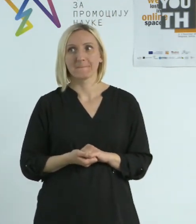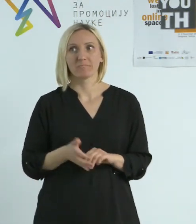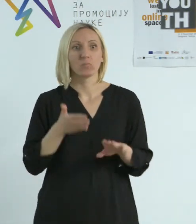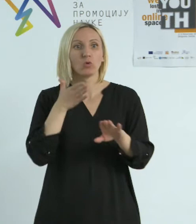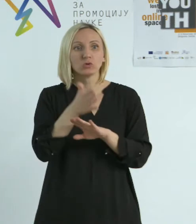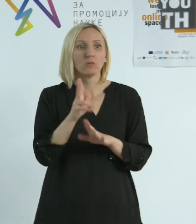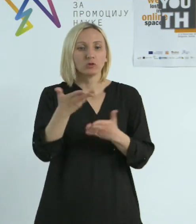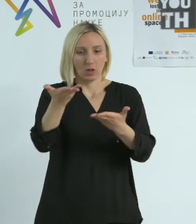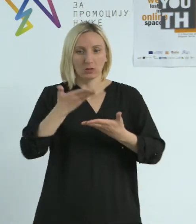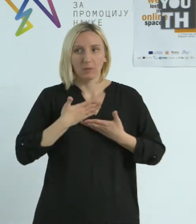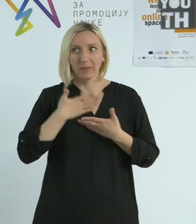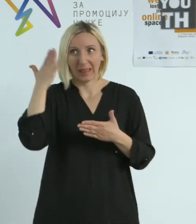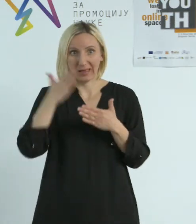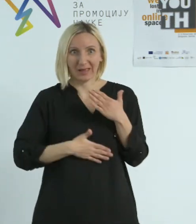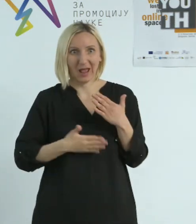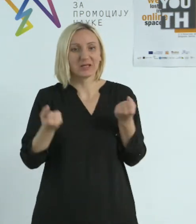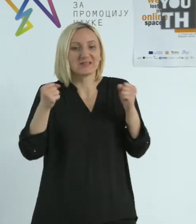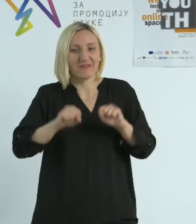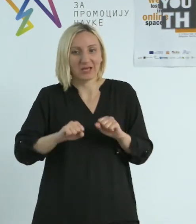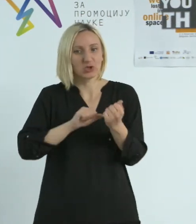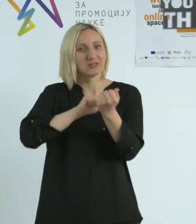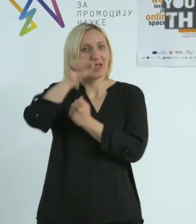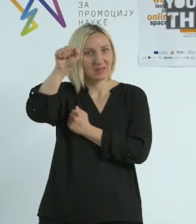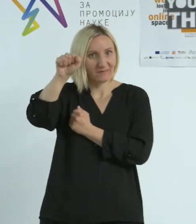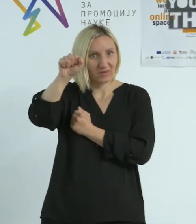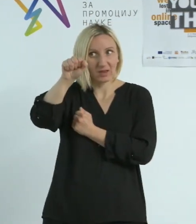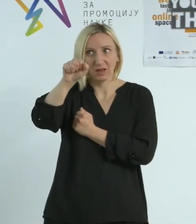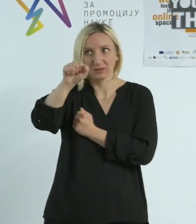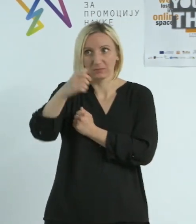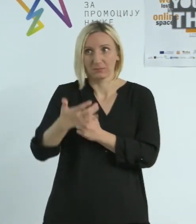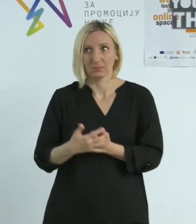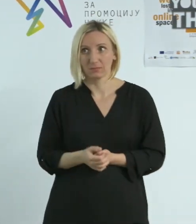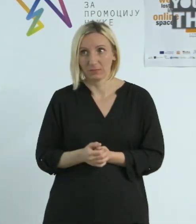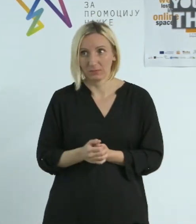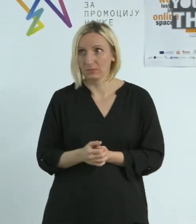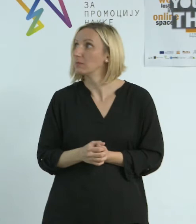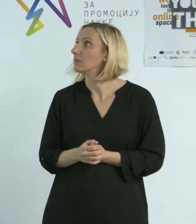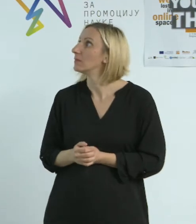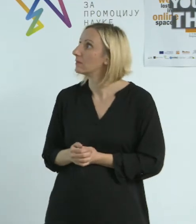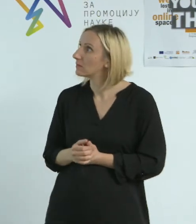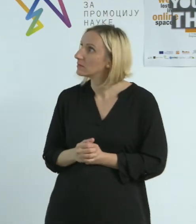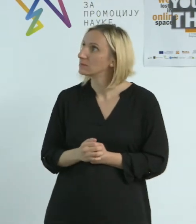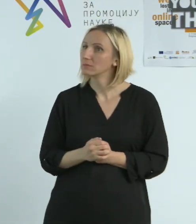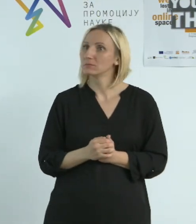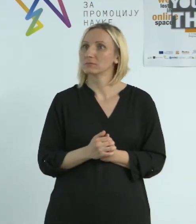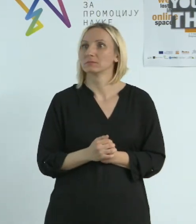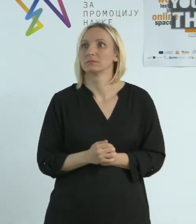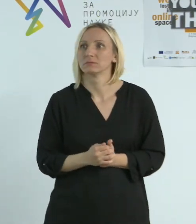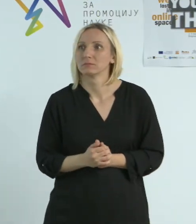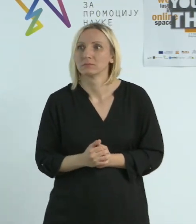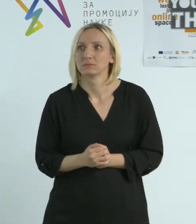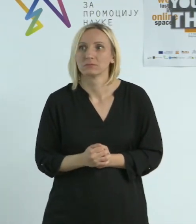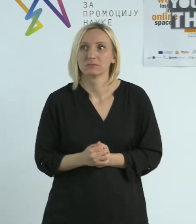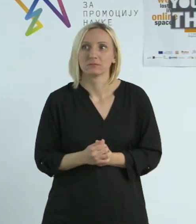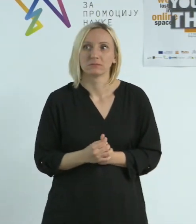participants should receive at the end, when they achieve the course, a kind of non-official certificate that we did,